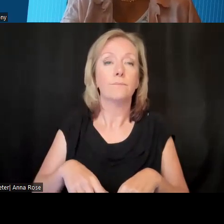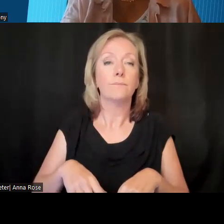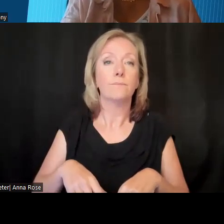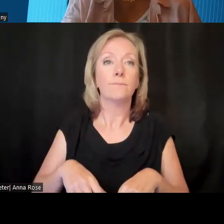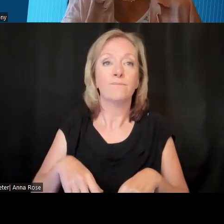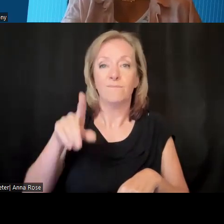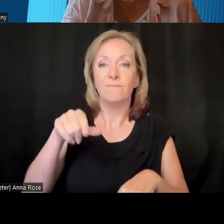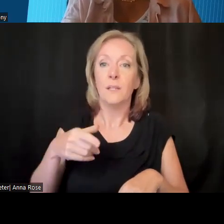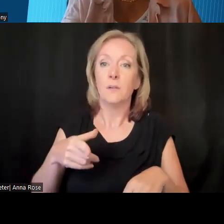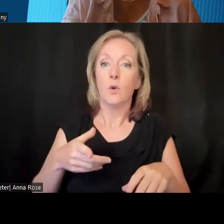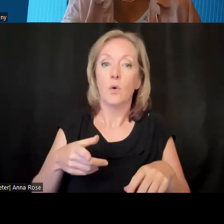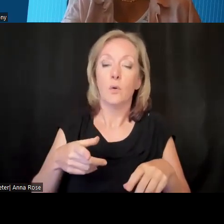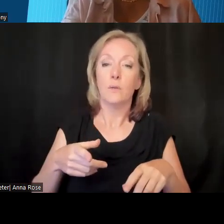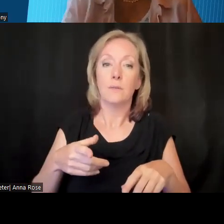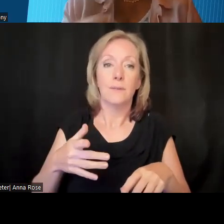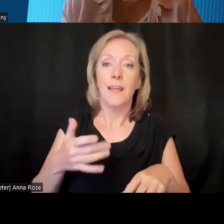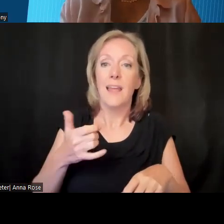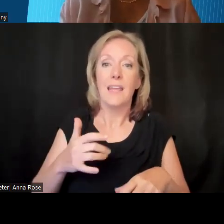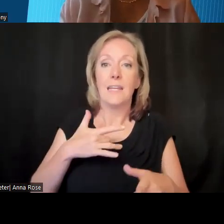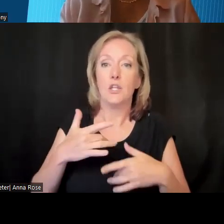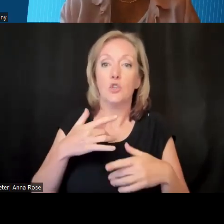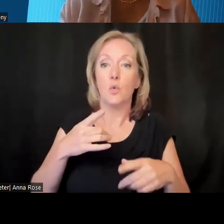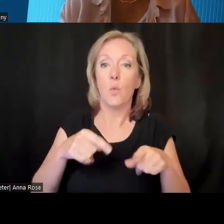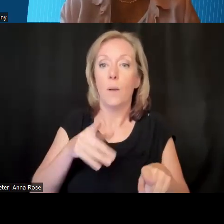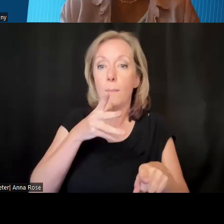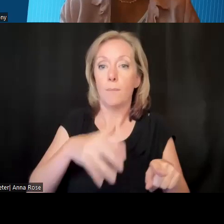are the prenatal worries that we look at.